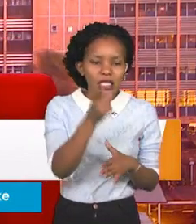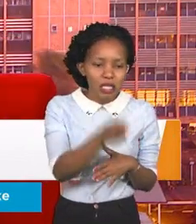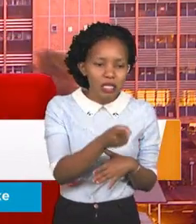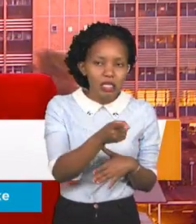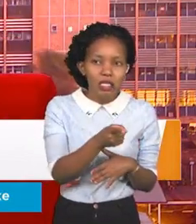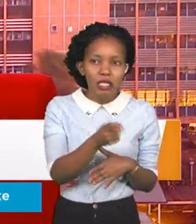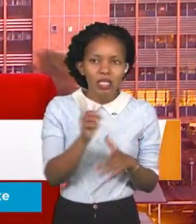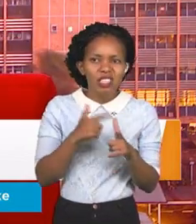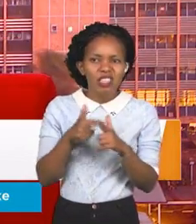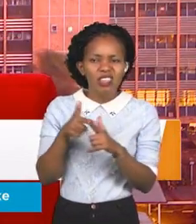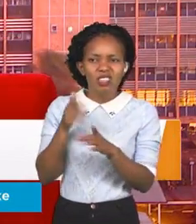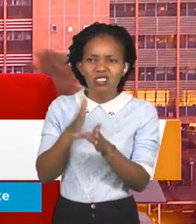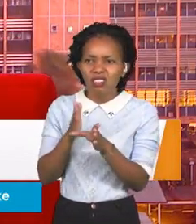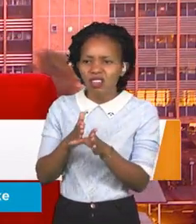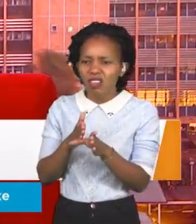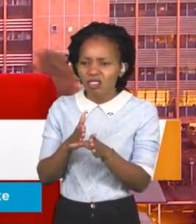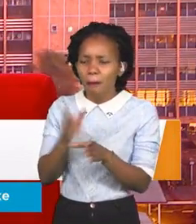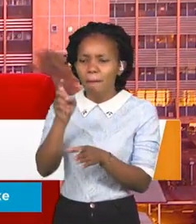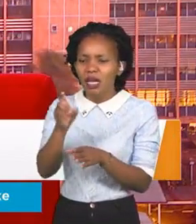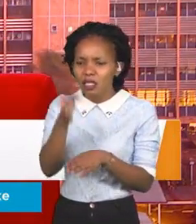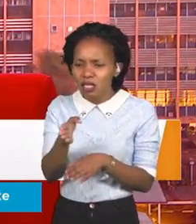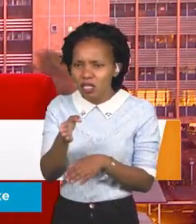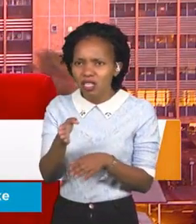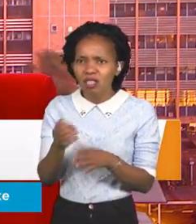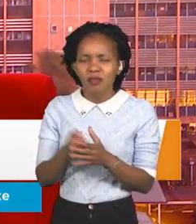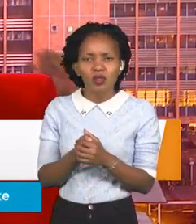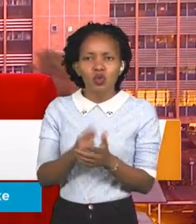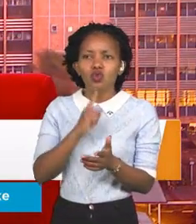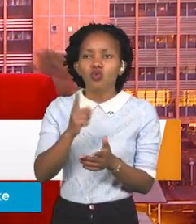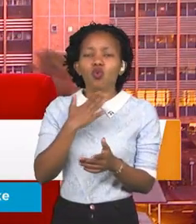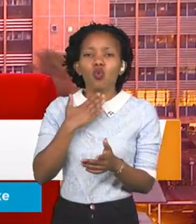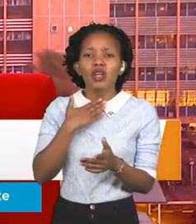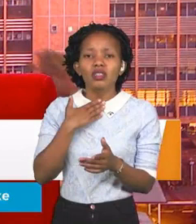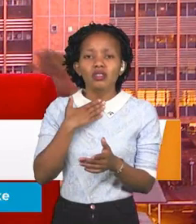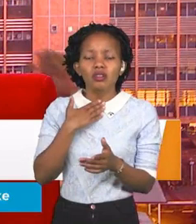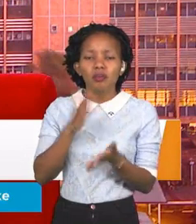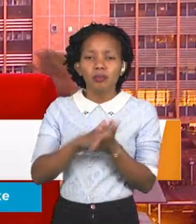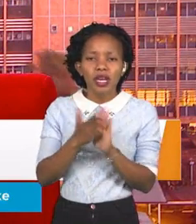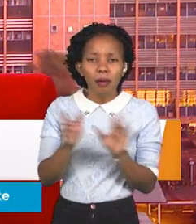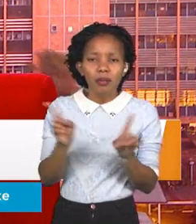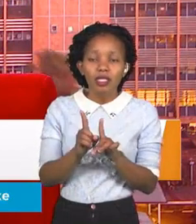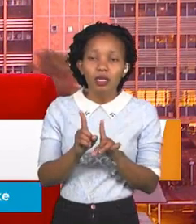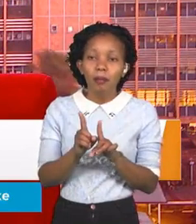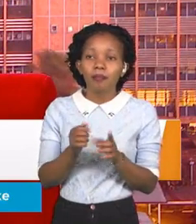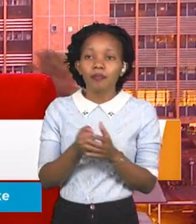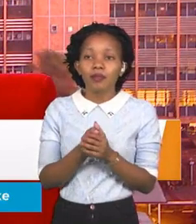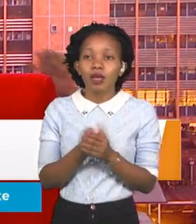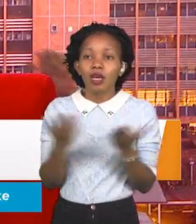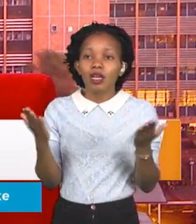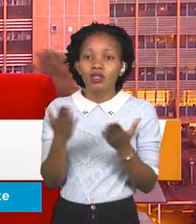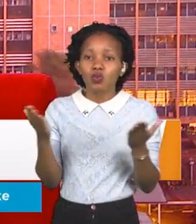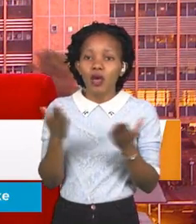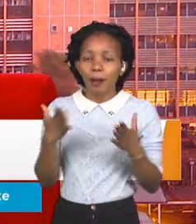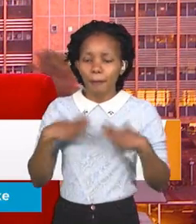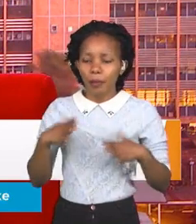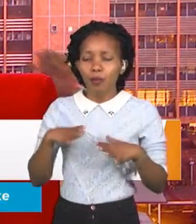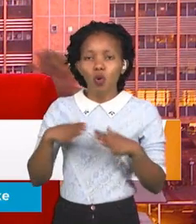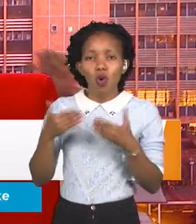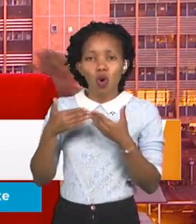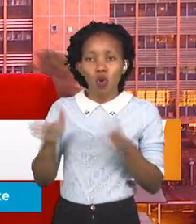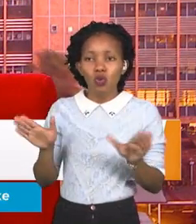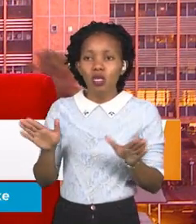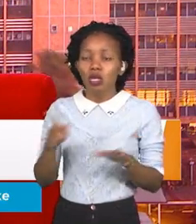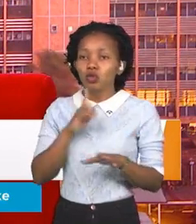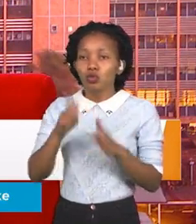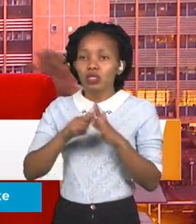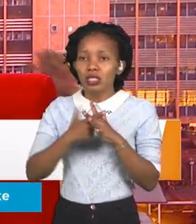Yeah. Psychologists are to be like this. Journalists are to be like this. So you want to fit into that criteria. Mm-hmm. And that's where most of us lose it. Mm-hmm. And I feel it